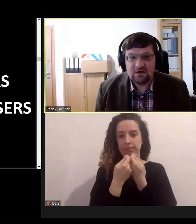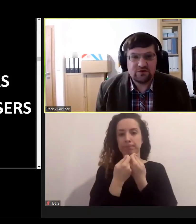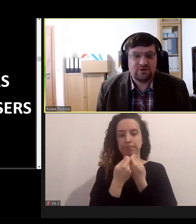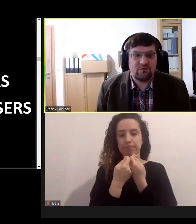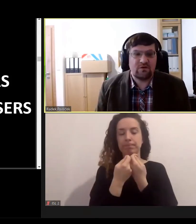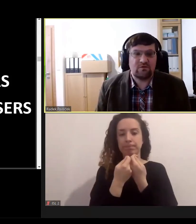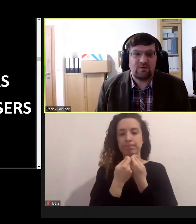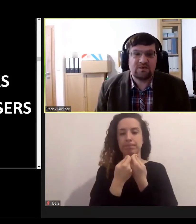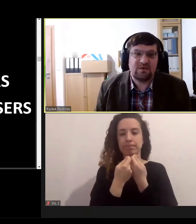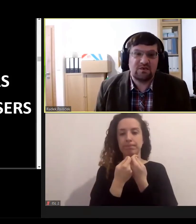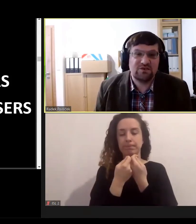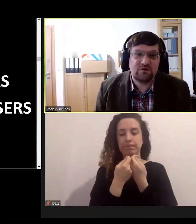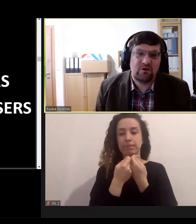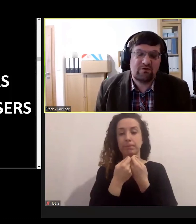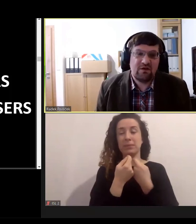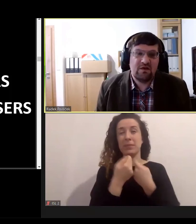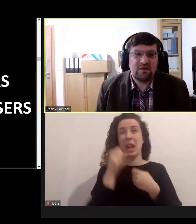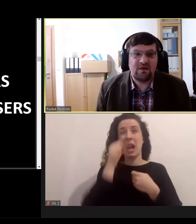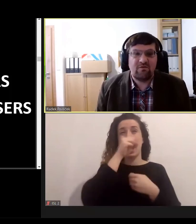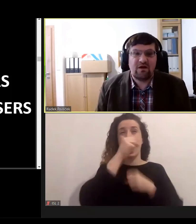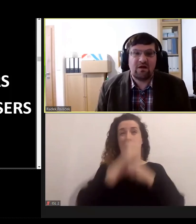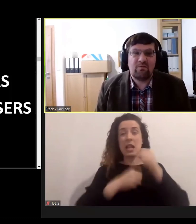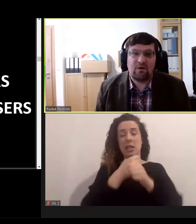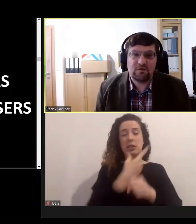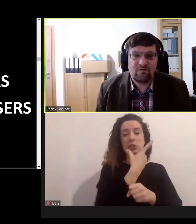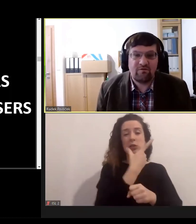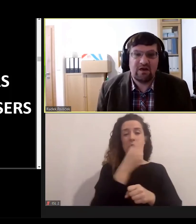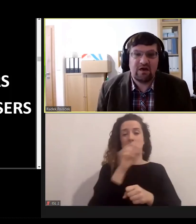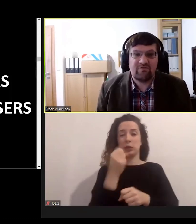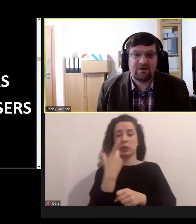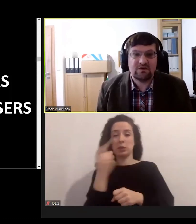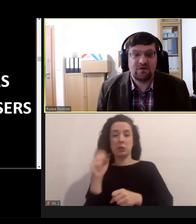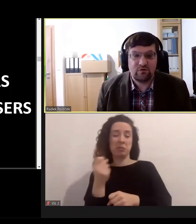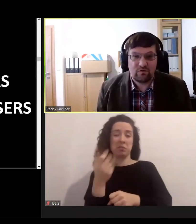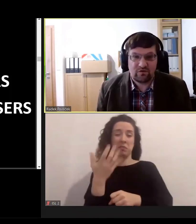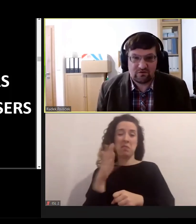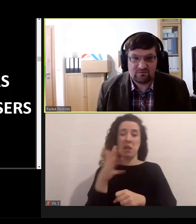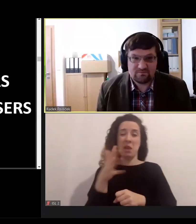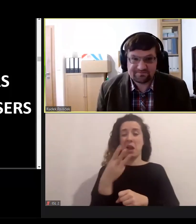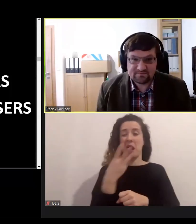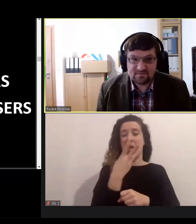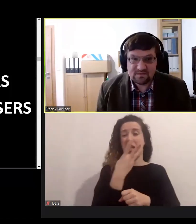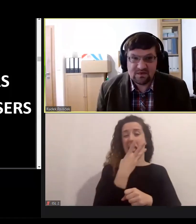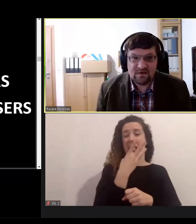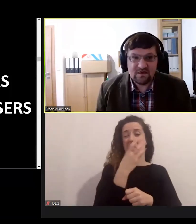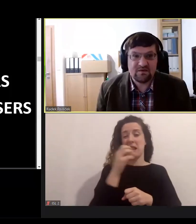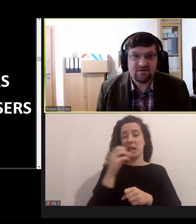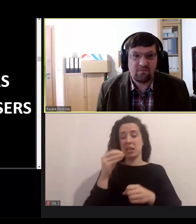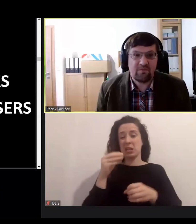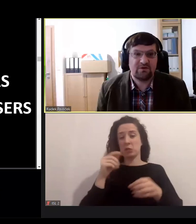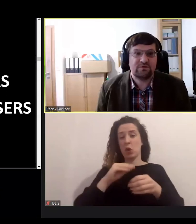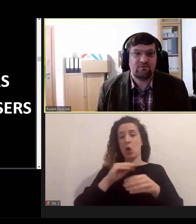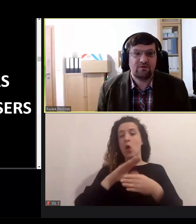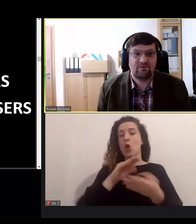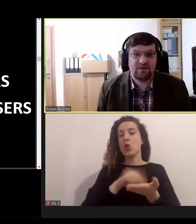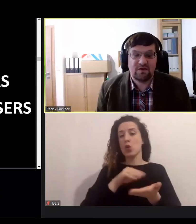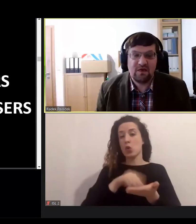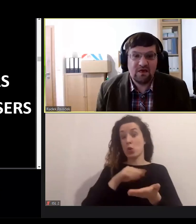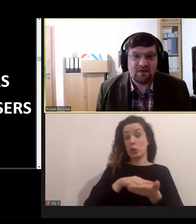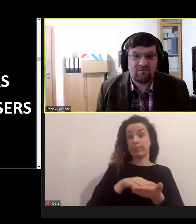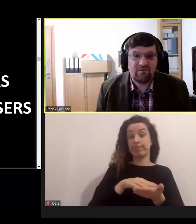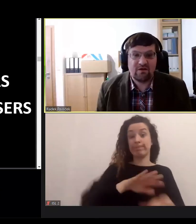my country. We have more than 100 staff members and currently registered about